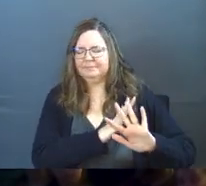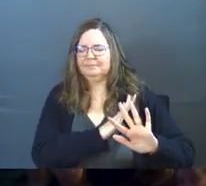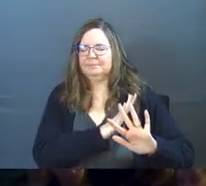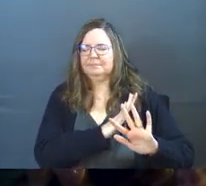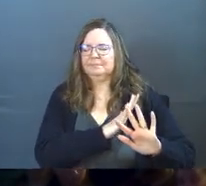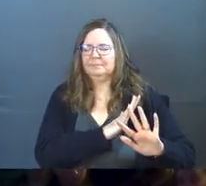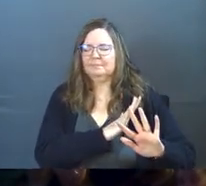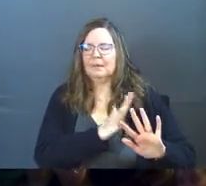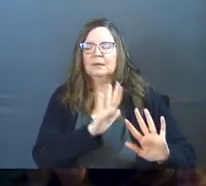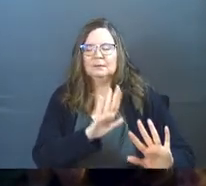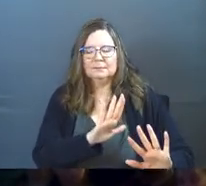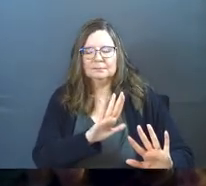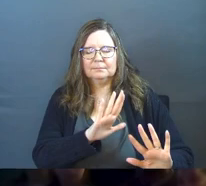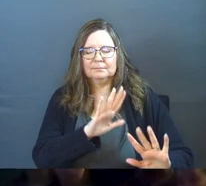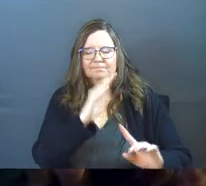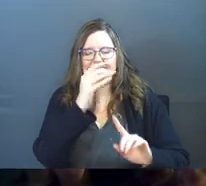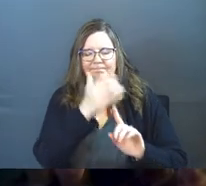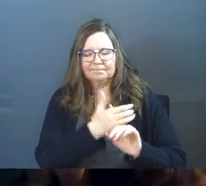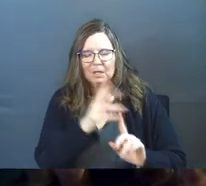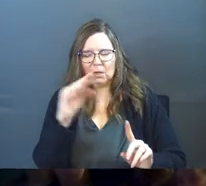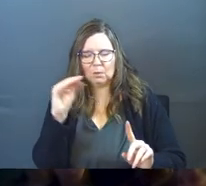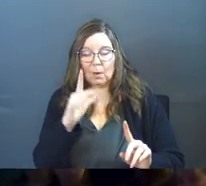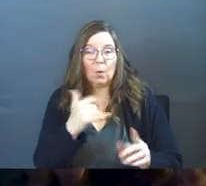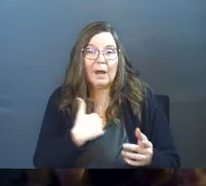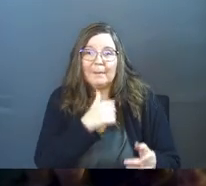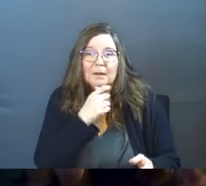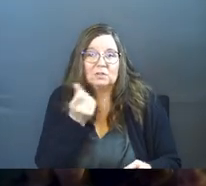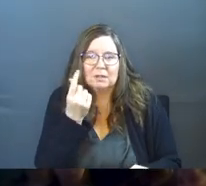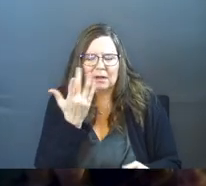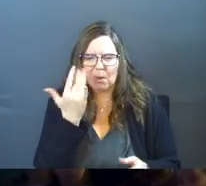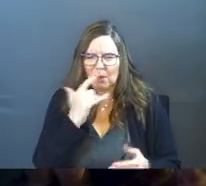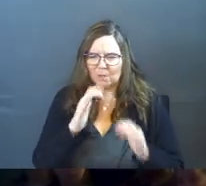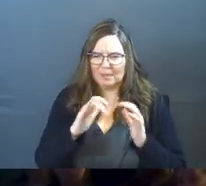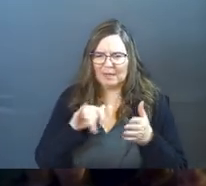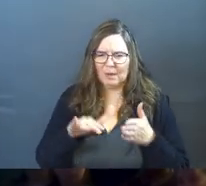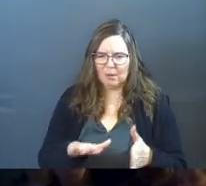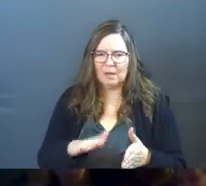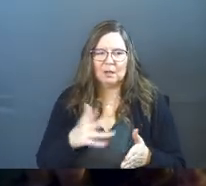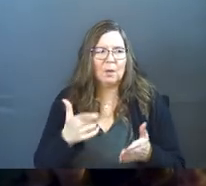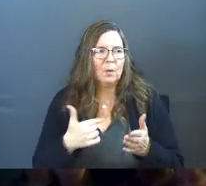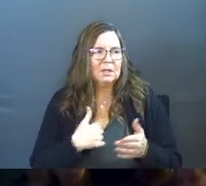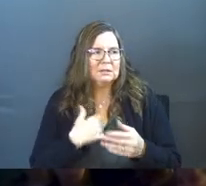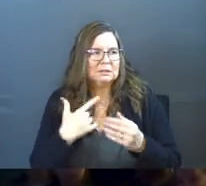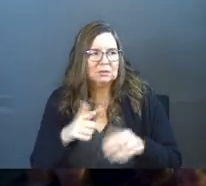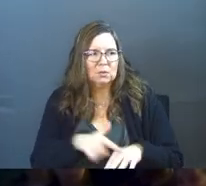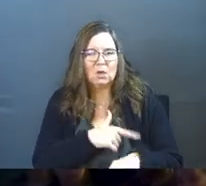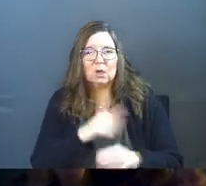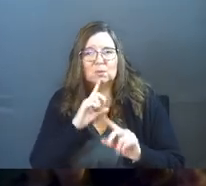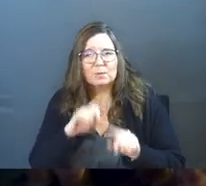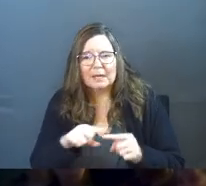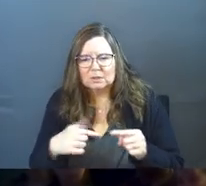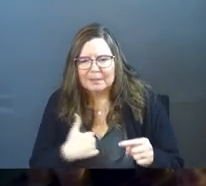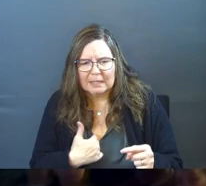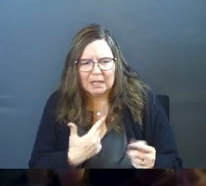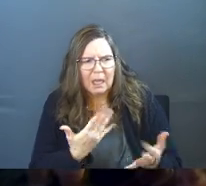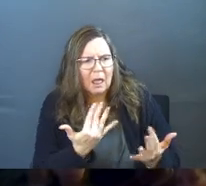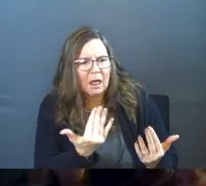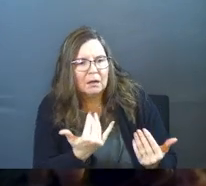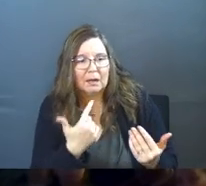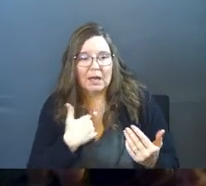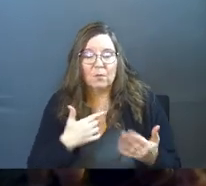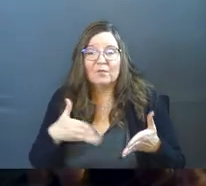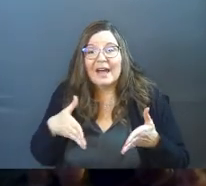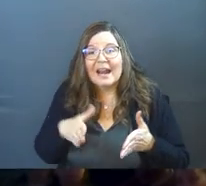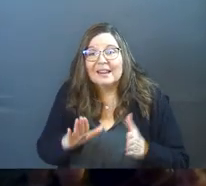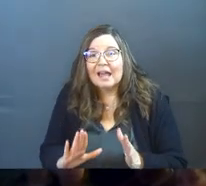way or that I'm not going to understand. Or I don't know why you communicate that way. Or what takes you so long to respond to me? I'm going to have